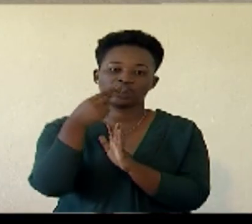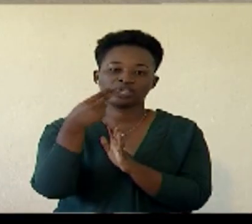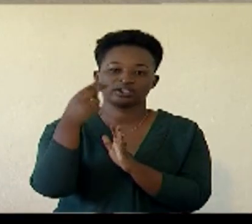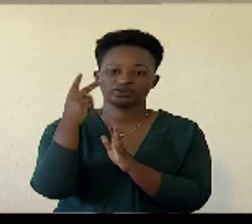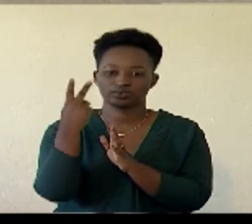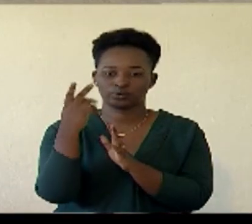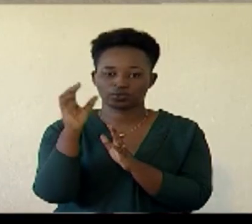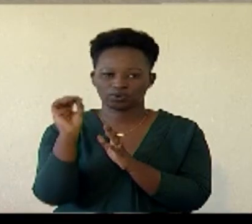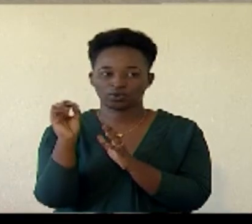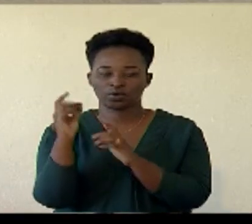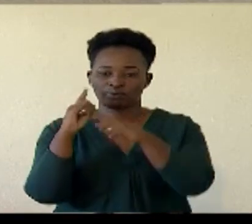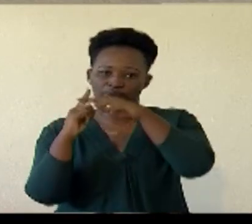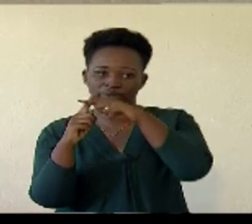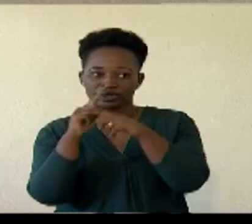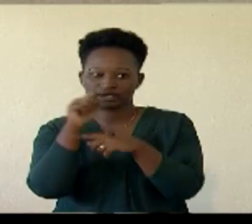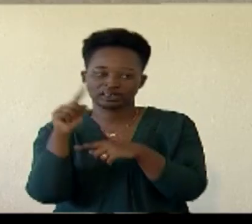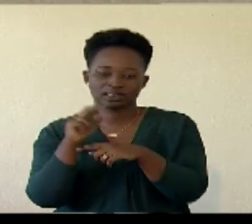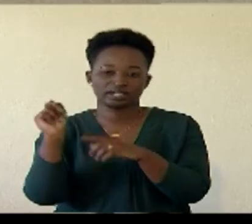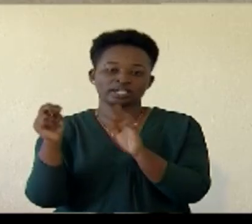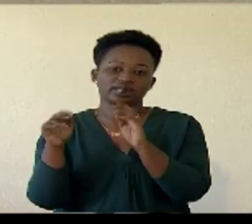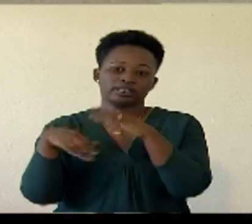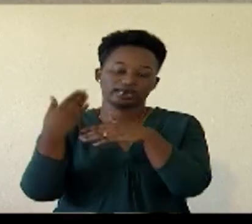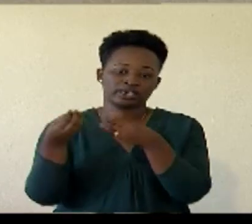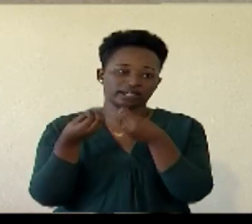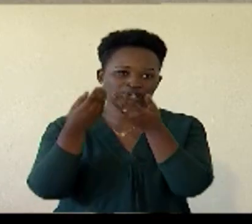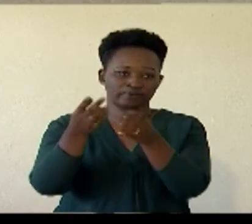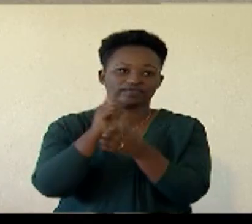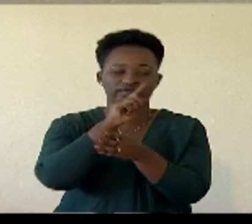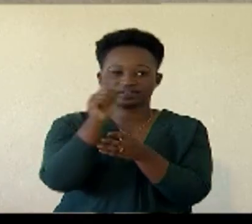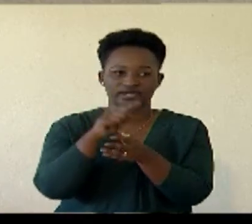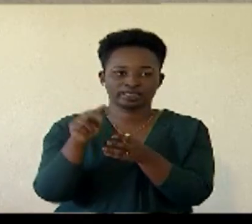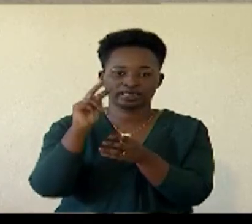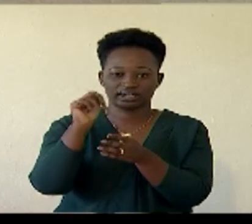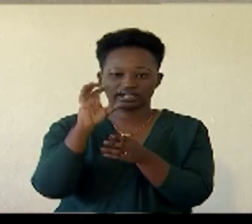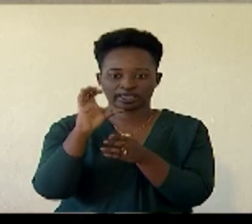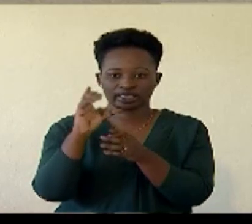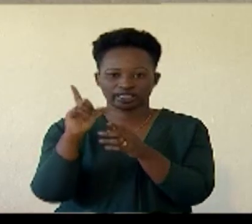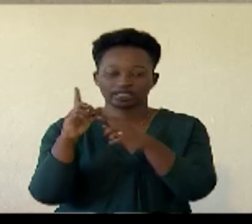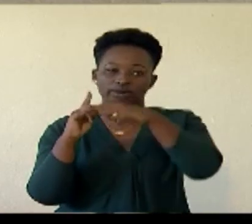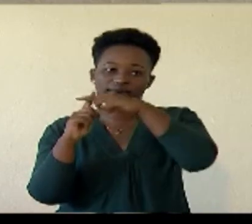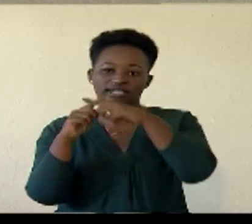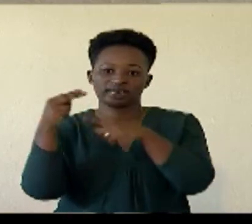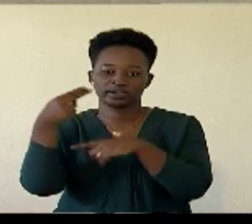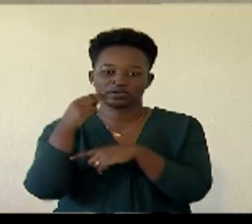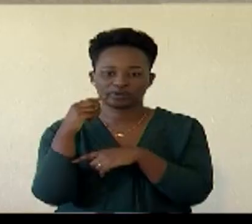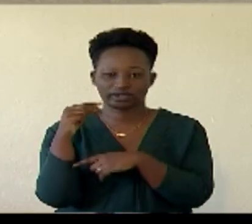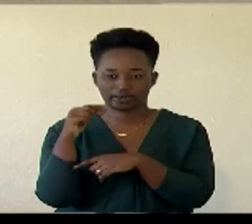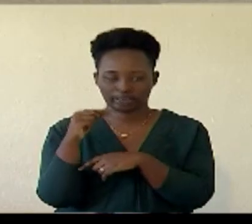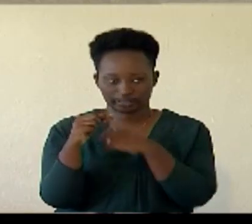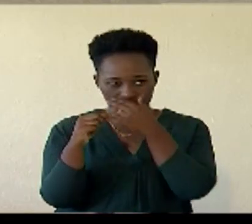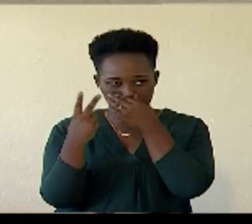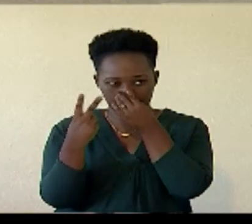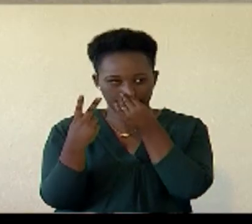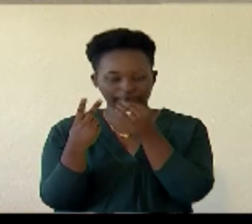with zinc. This will give zinc chloride plus the hydrogen gas. So all acids. So we will talk